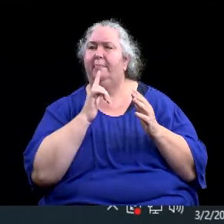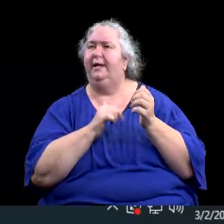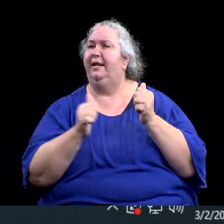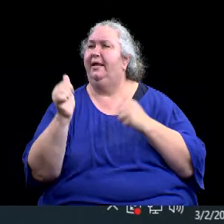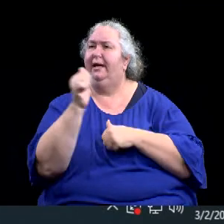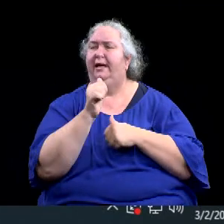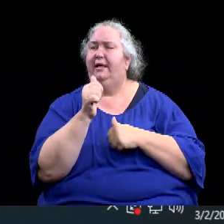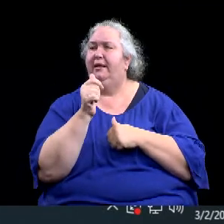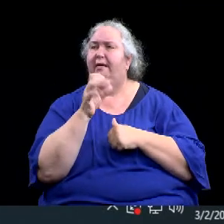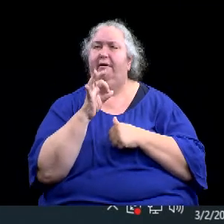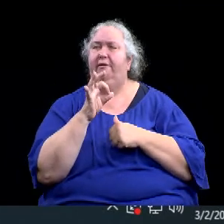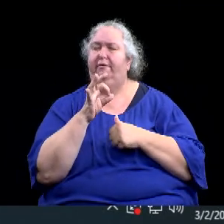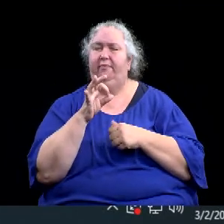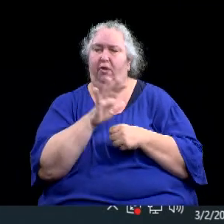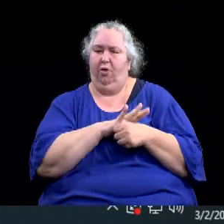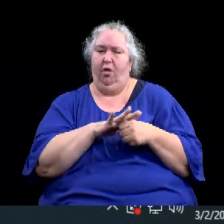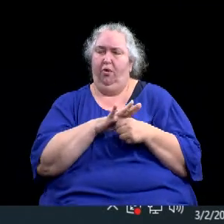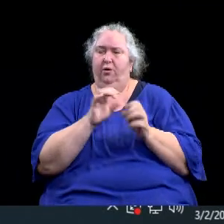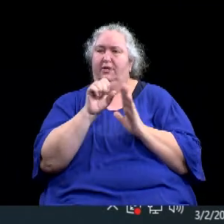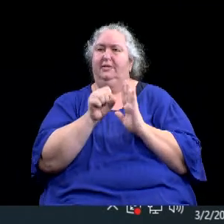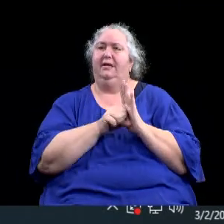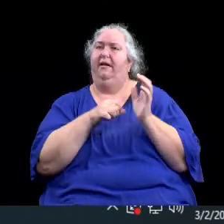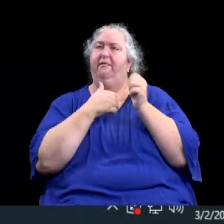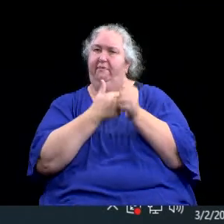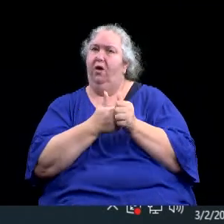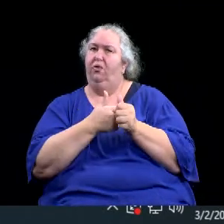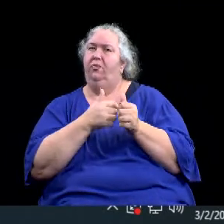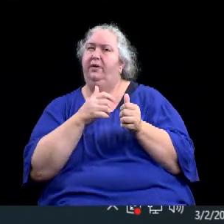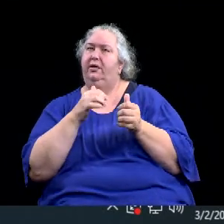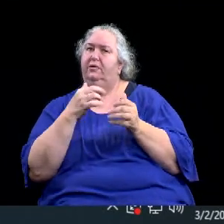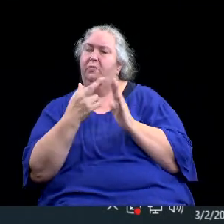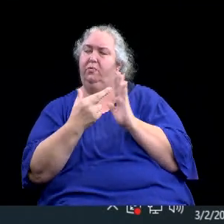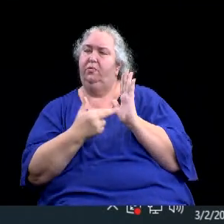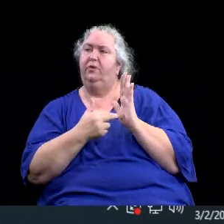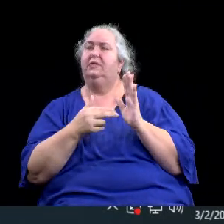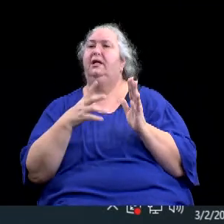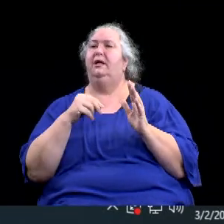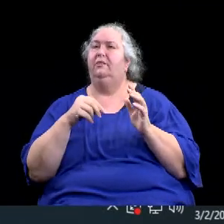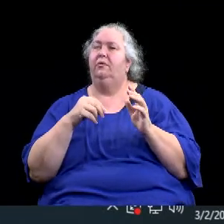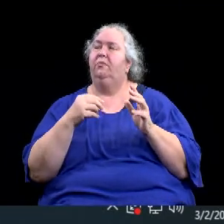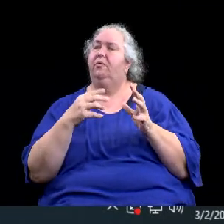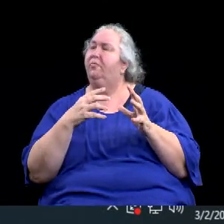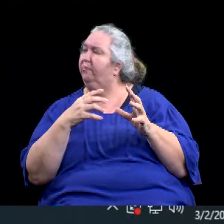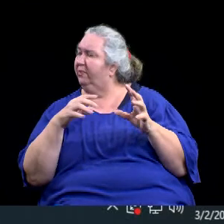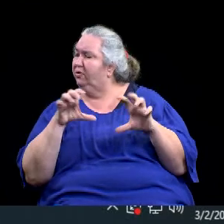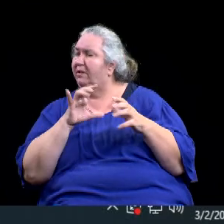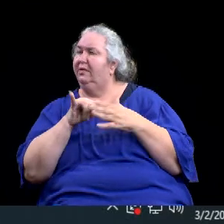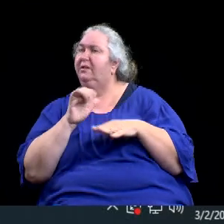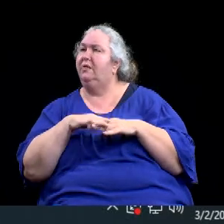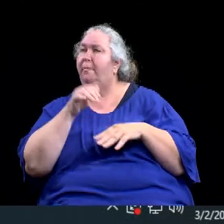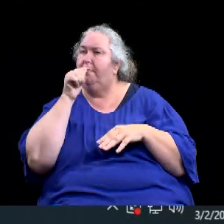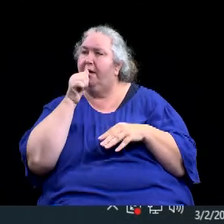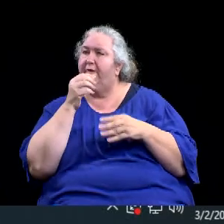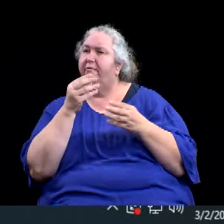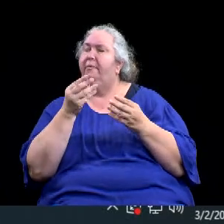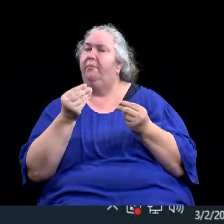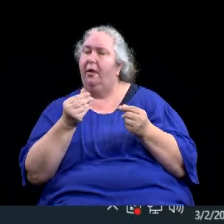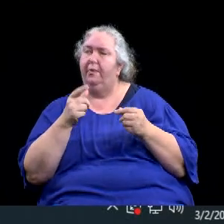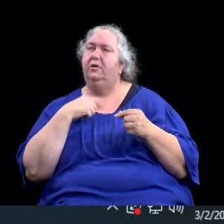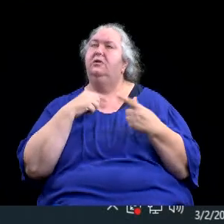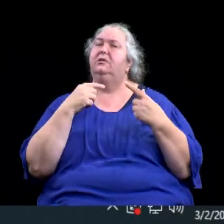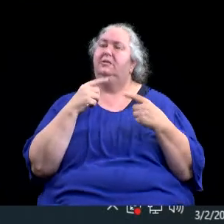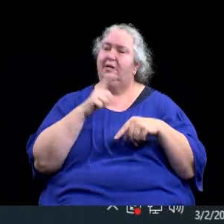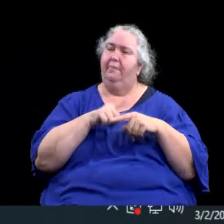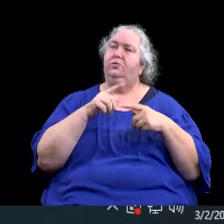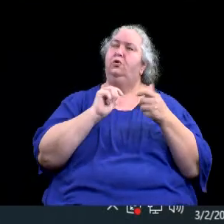racing has been in play on private property for many months. It is time to race in Waco, Texas again. The reputation Waco has established as an adventure